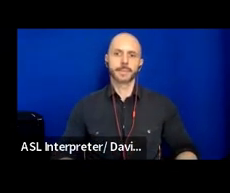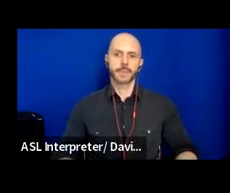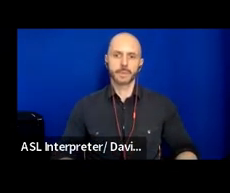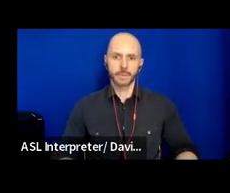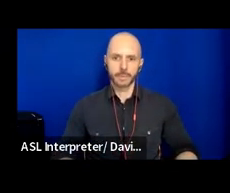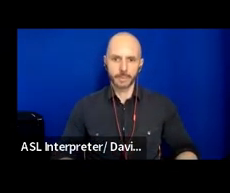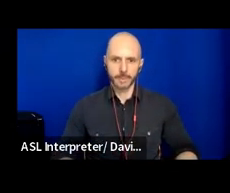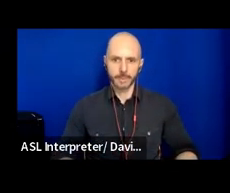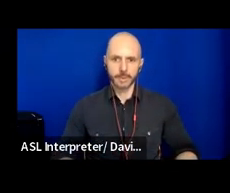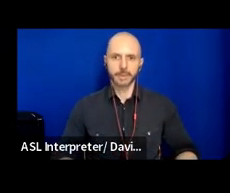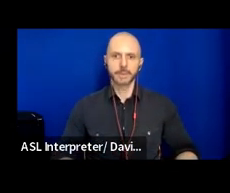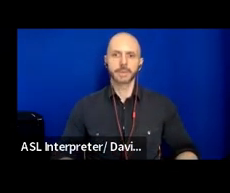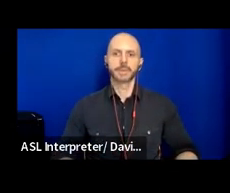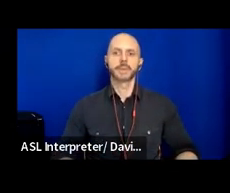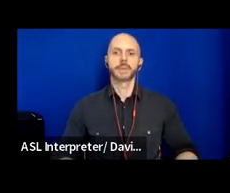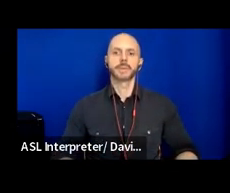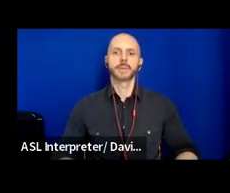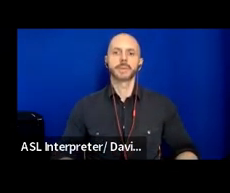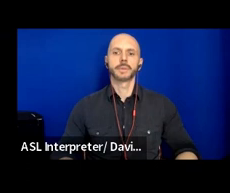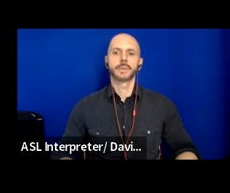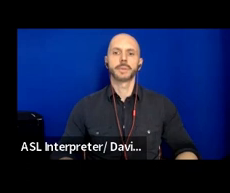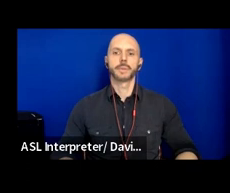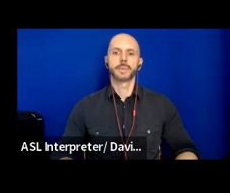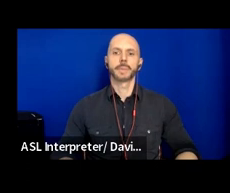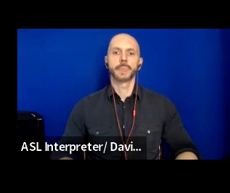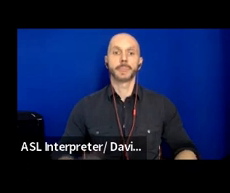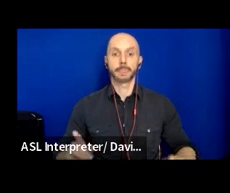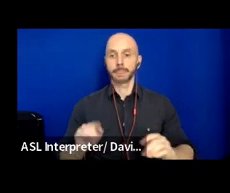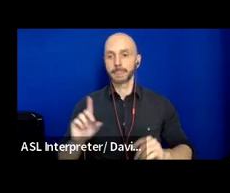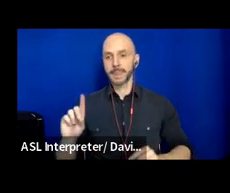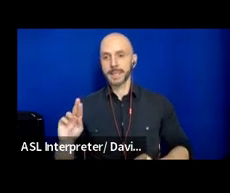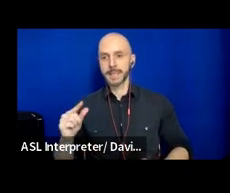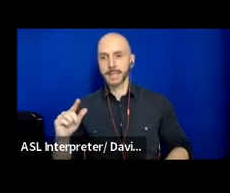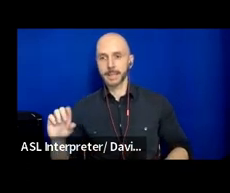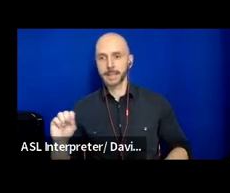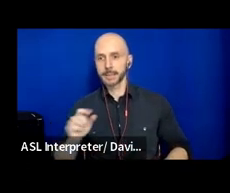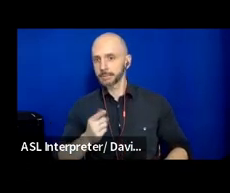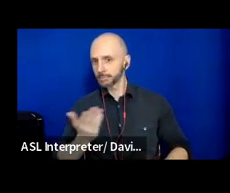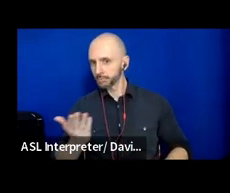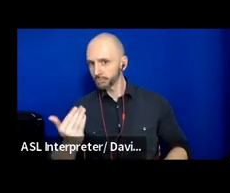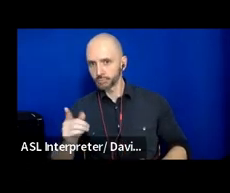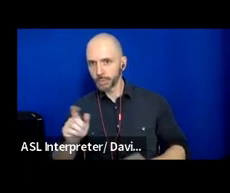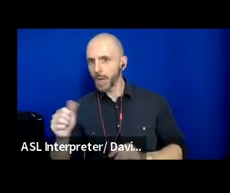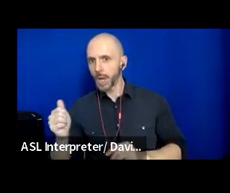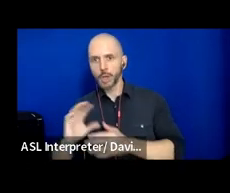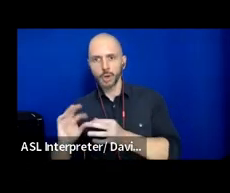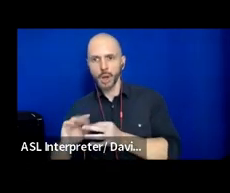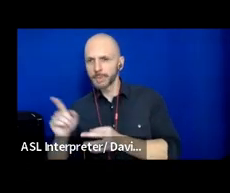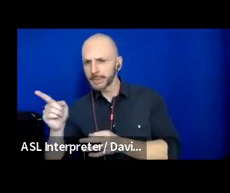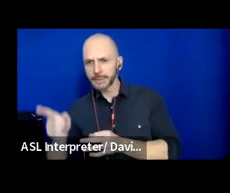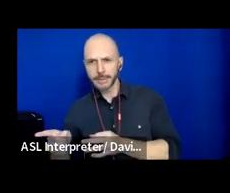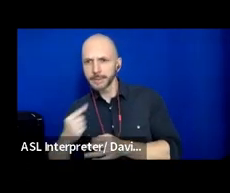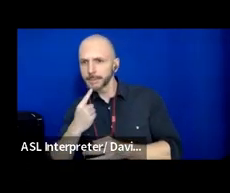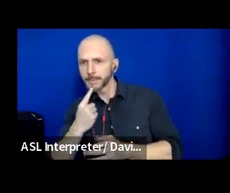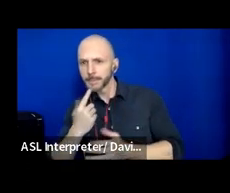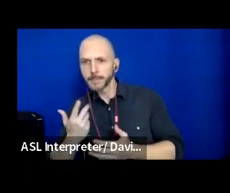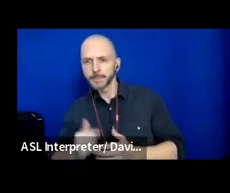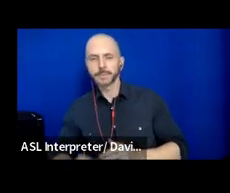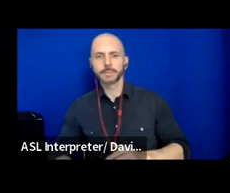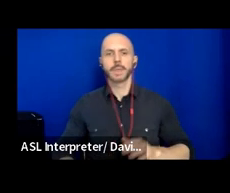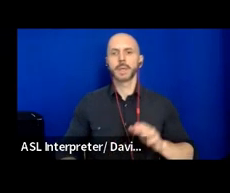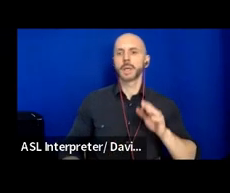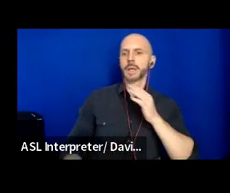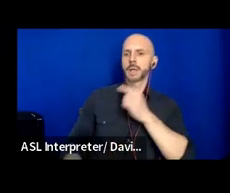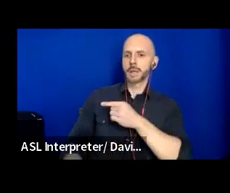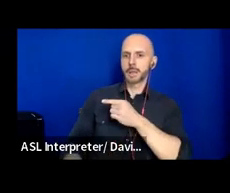I don't know if there's any others you want to, I know you're probably just as it's spoken. There's some things about, what is the engagers or what's